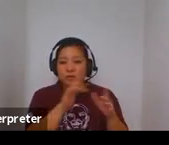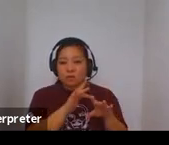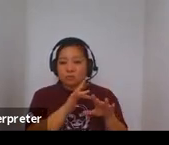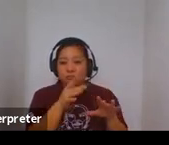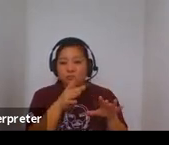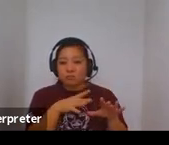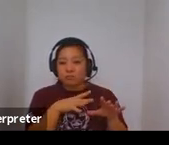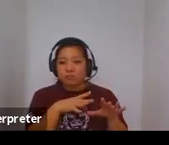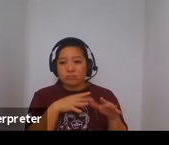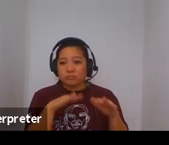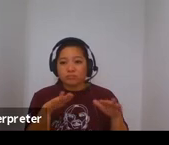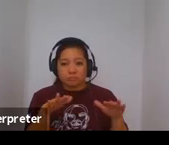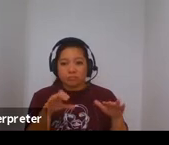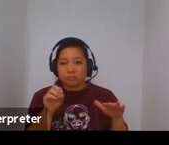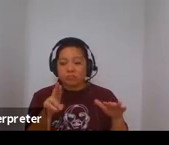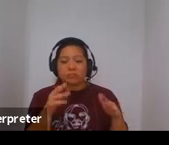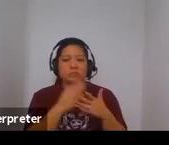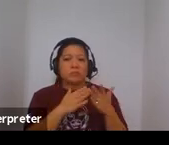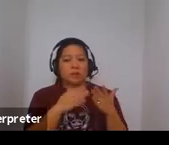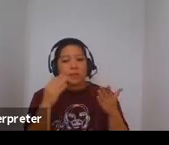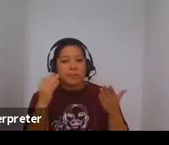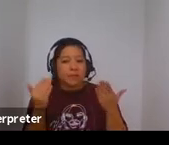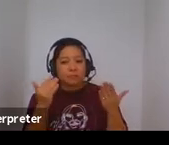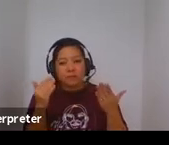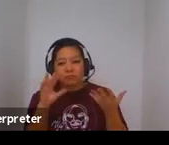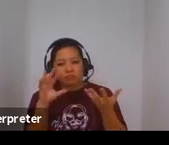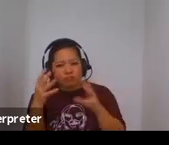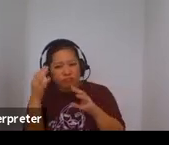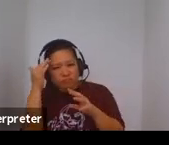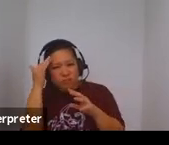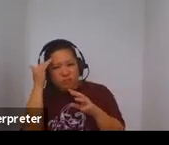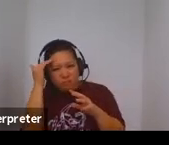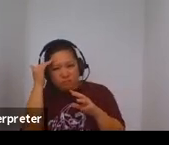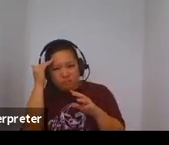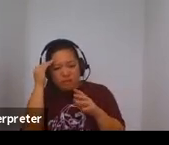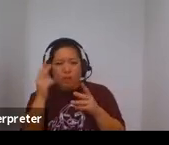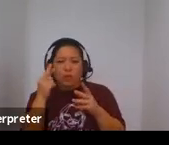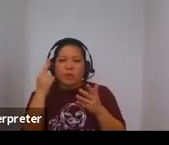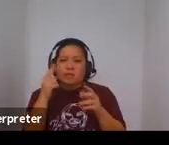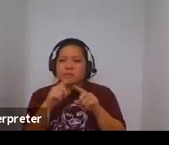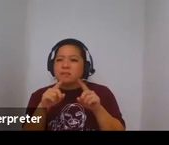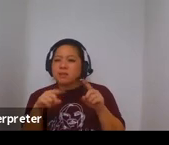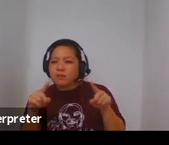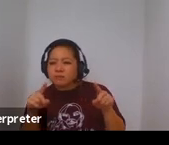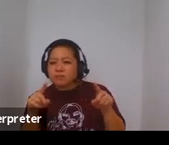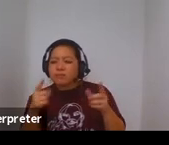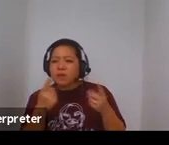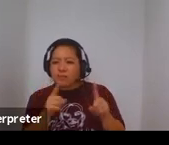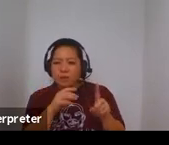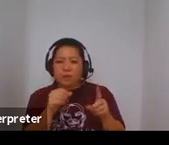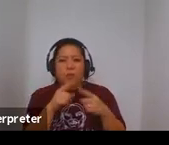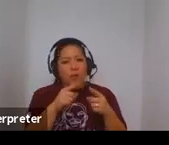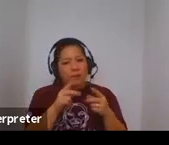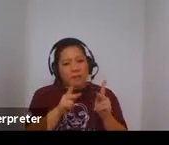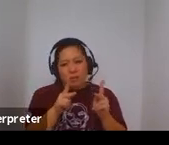studies that some are related to certain head traumas, that there's different reasons or things that could be going on when